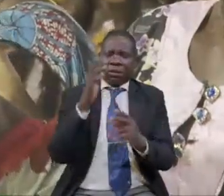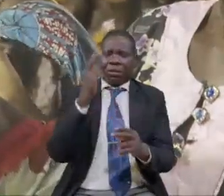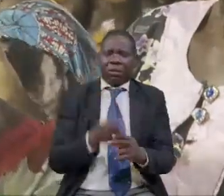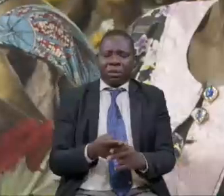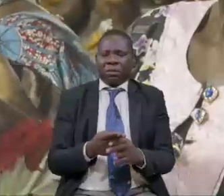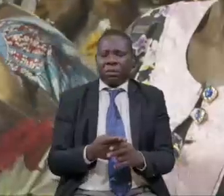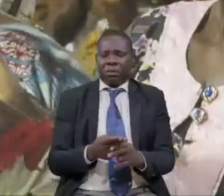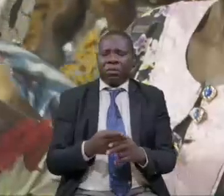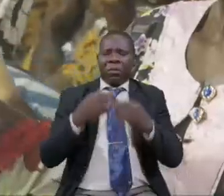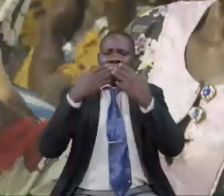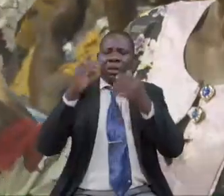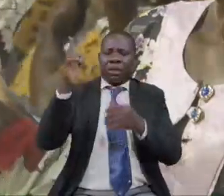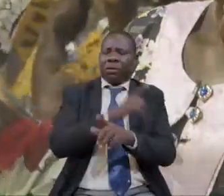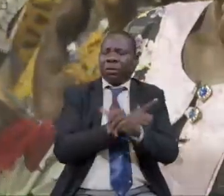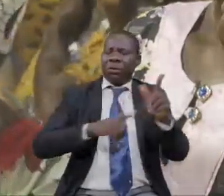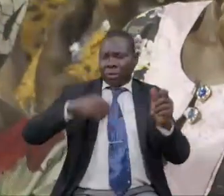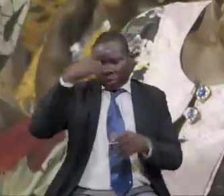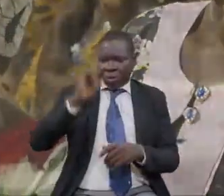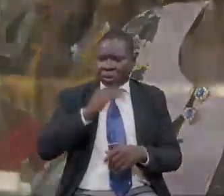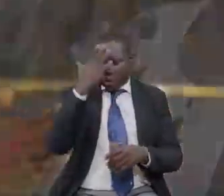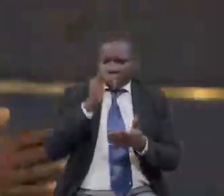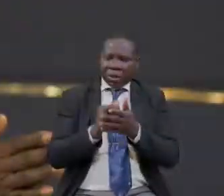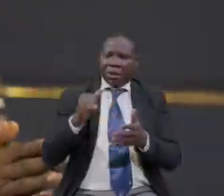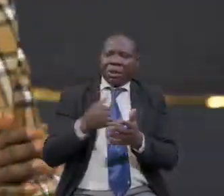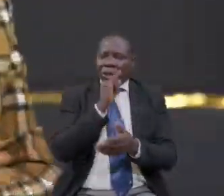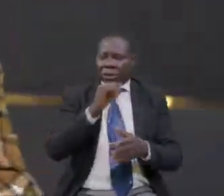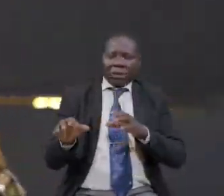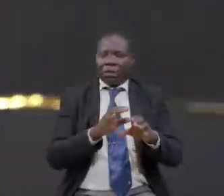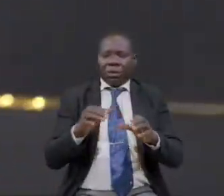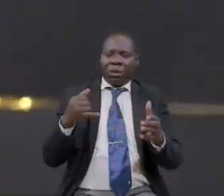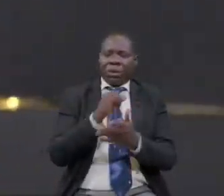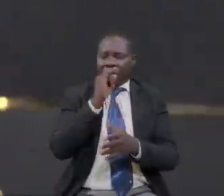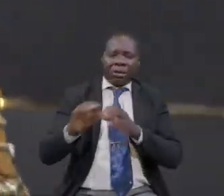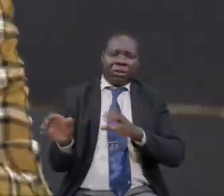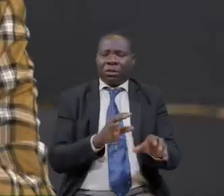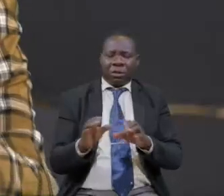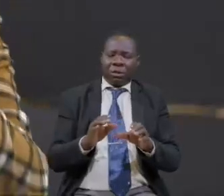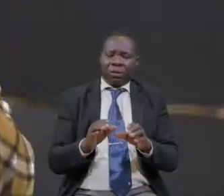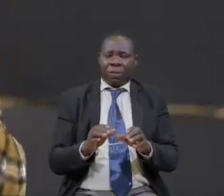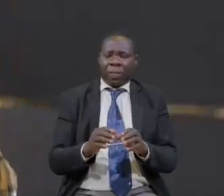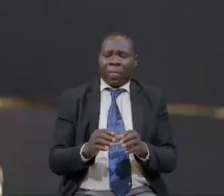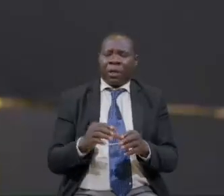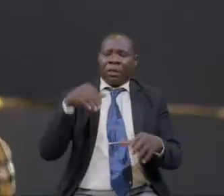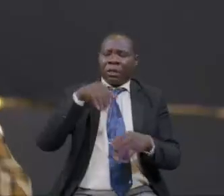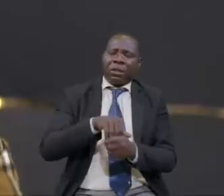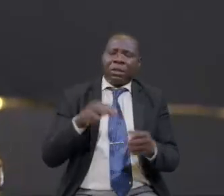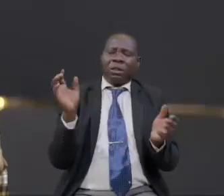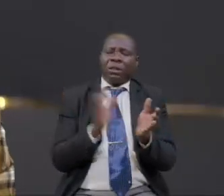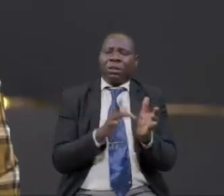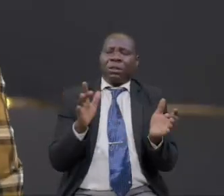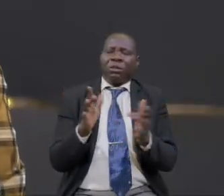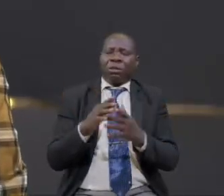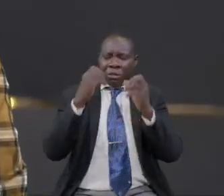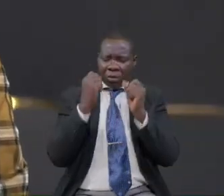Lord, because I know it is done. It is done. In Jesus' mighty